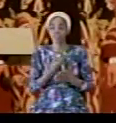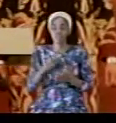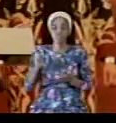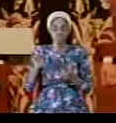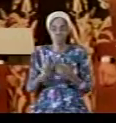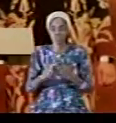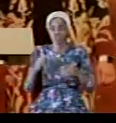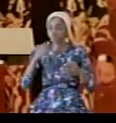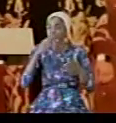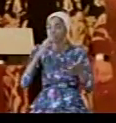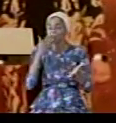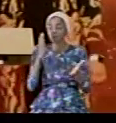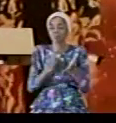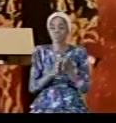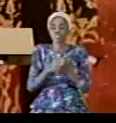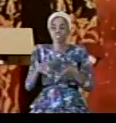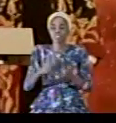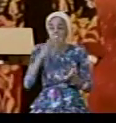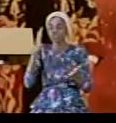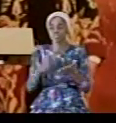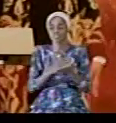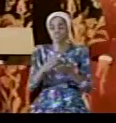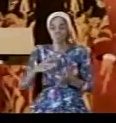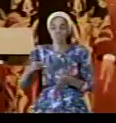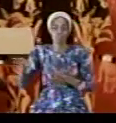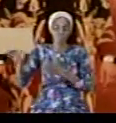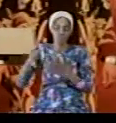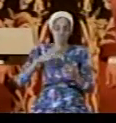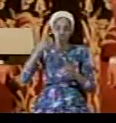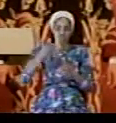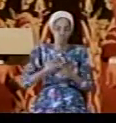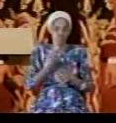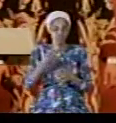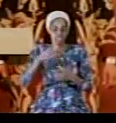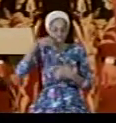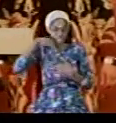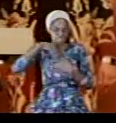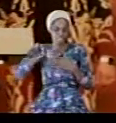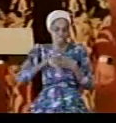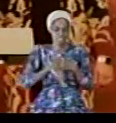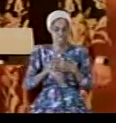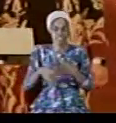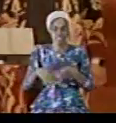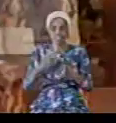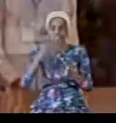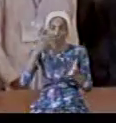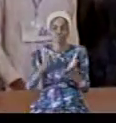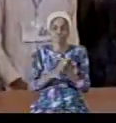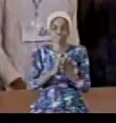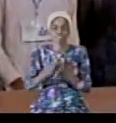the inside. Let the praises rise from the inside.